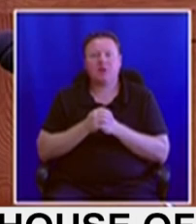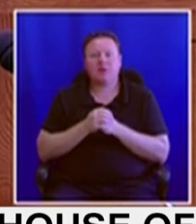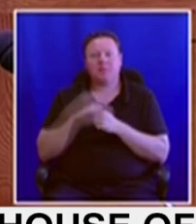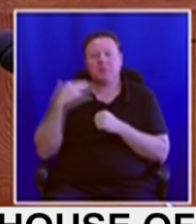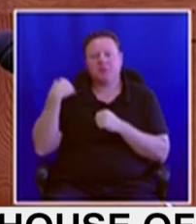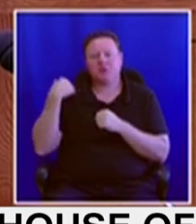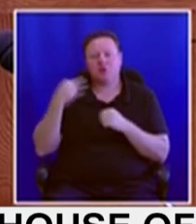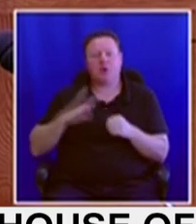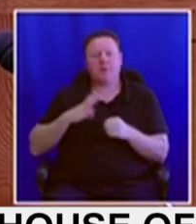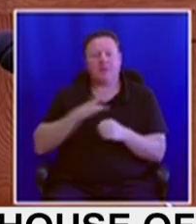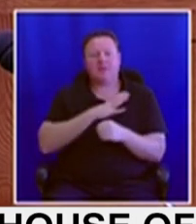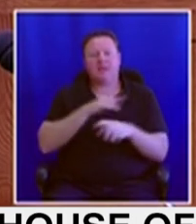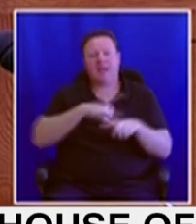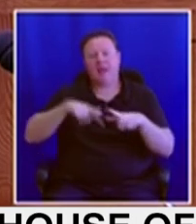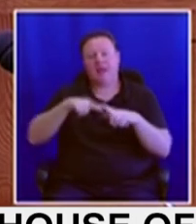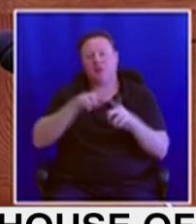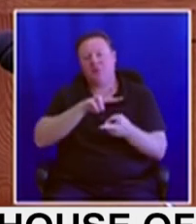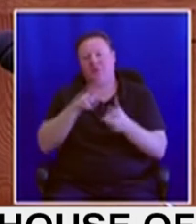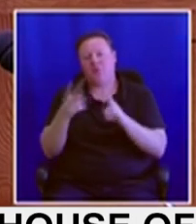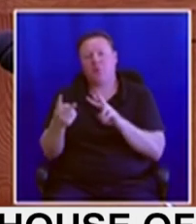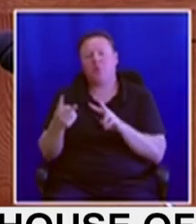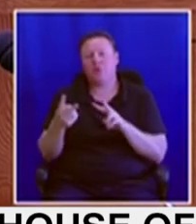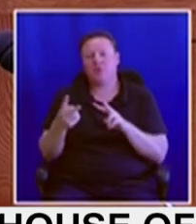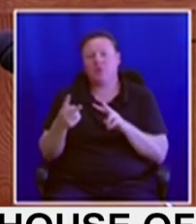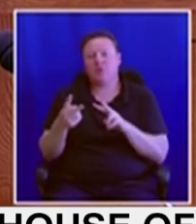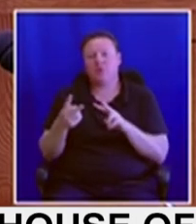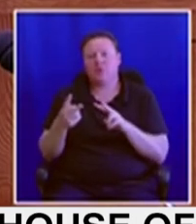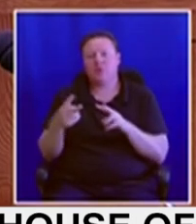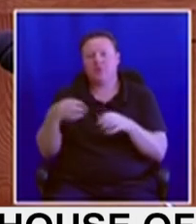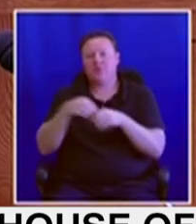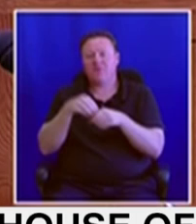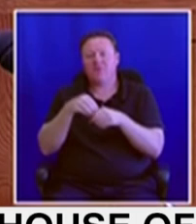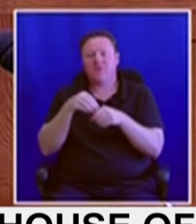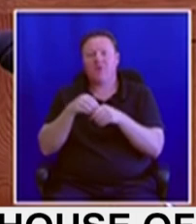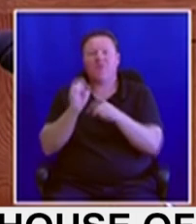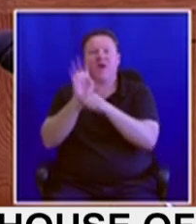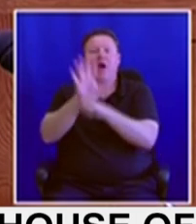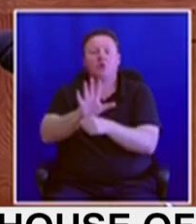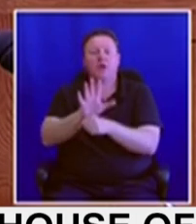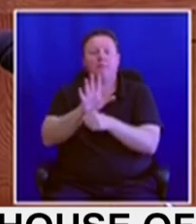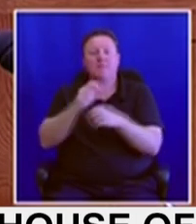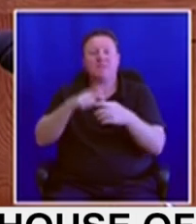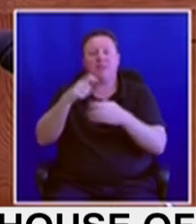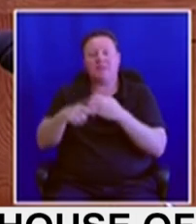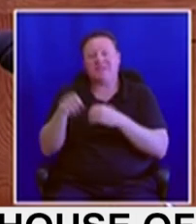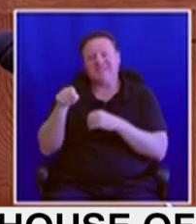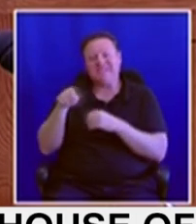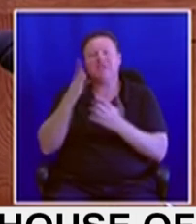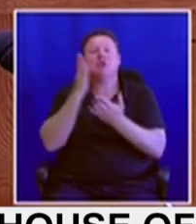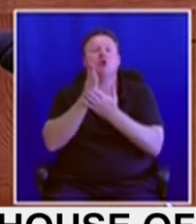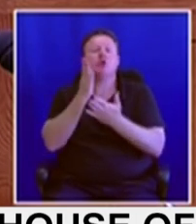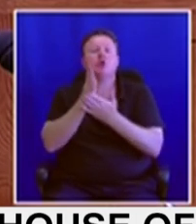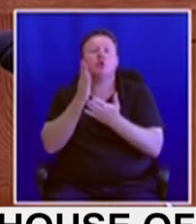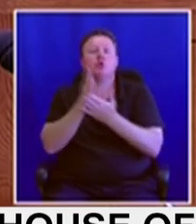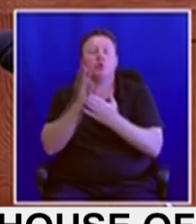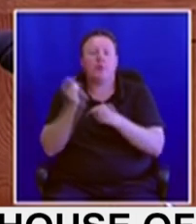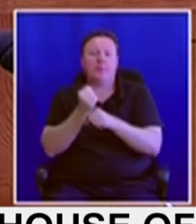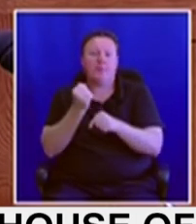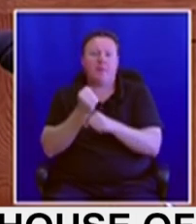seized with the outcomes of the summit to ensure that they are indeed taken